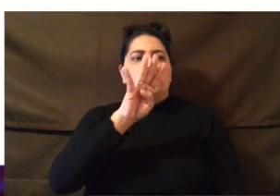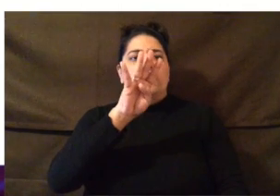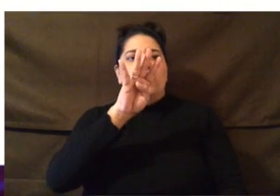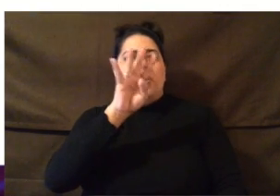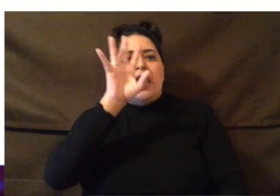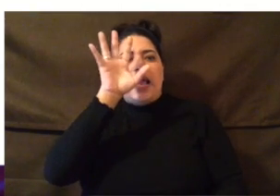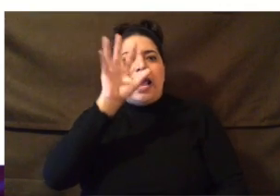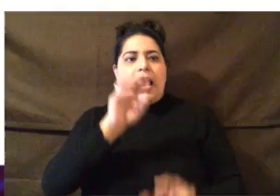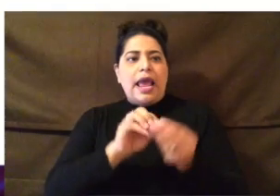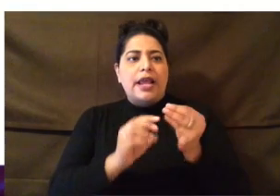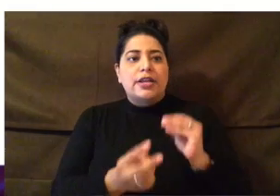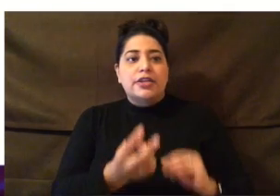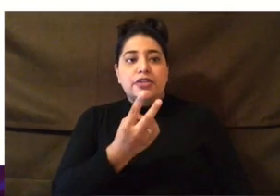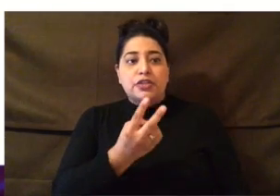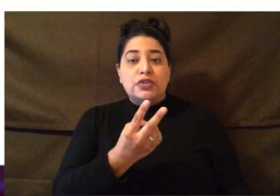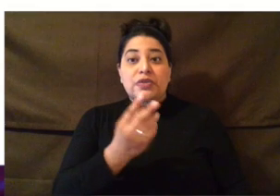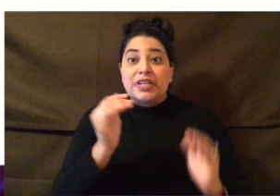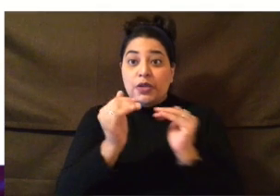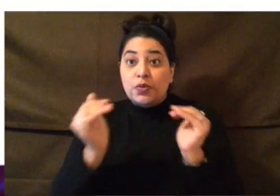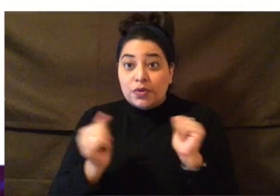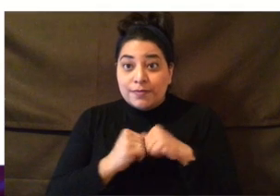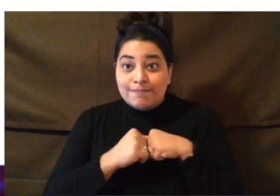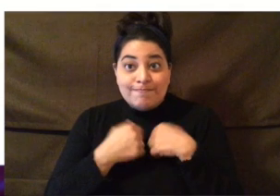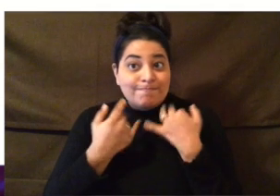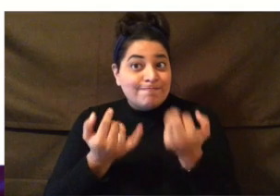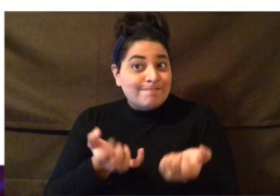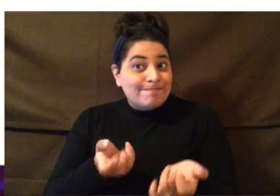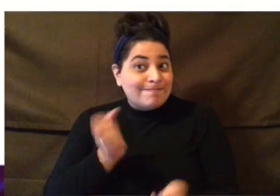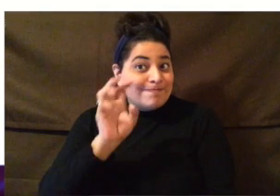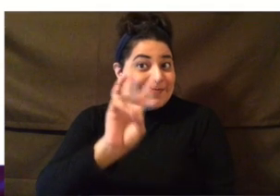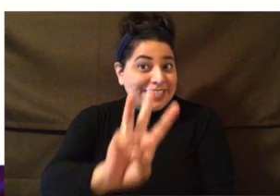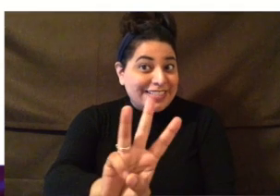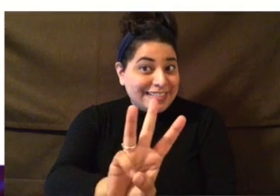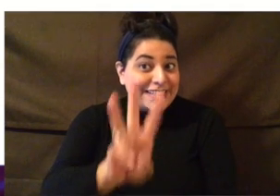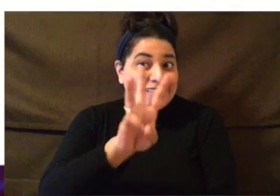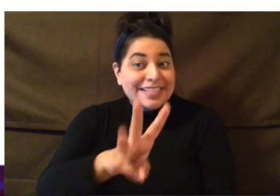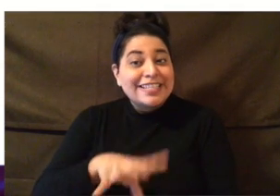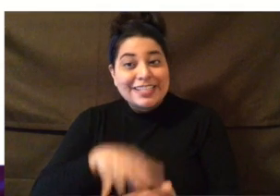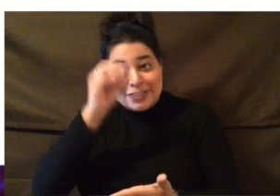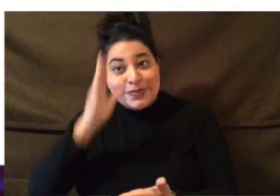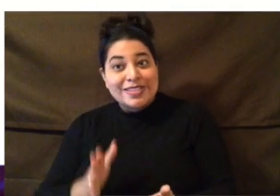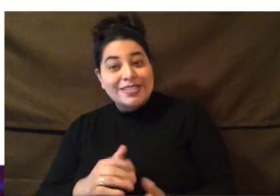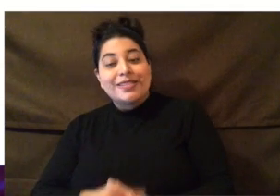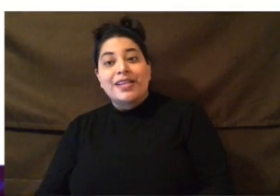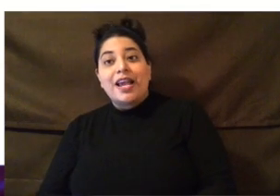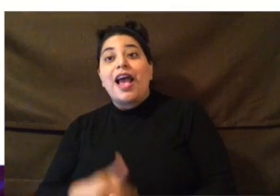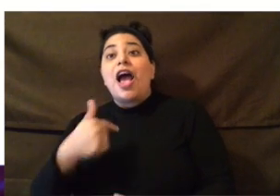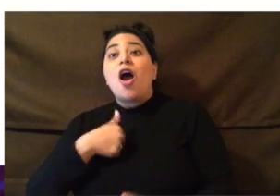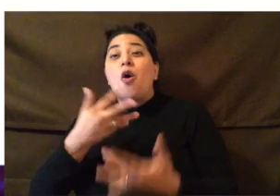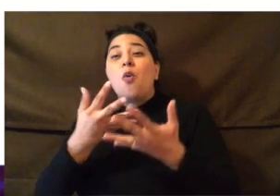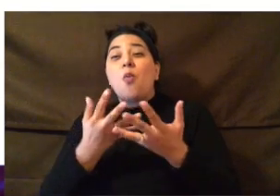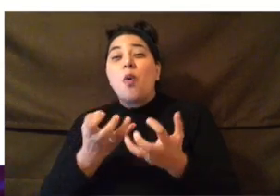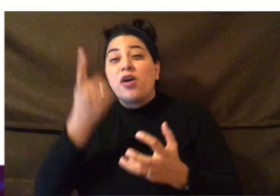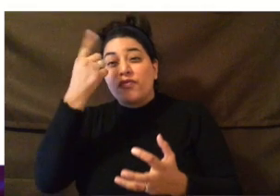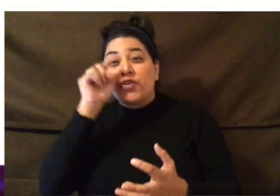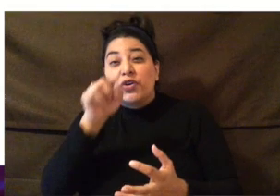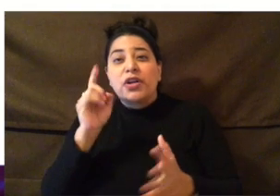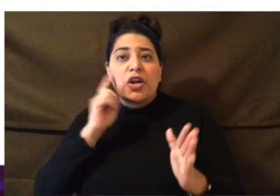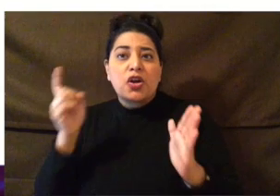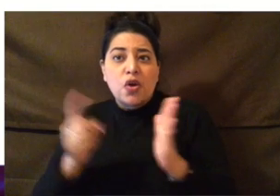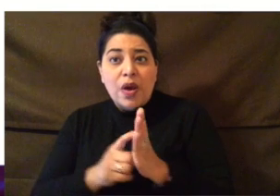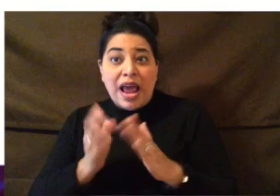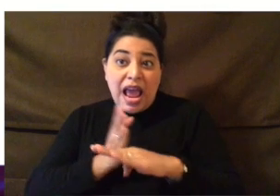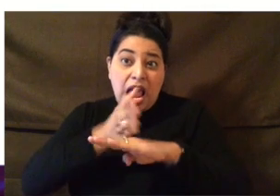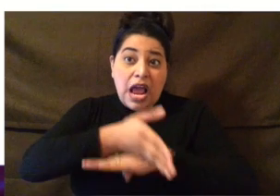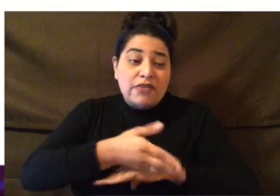the age of 8. And you should get a total of 6 students. Okay, I want you to notice that after